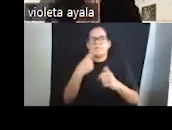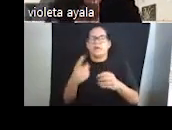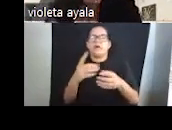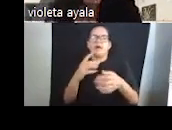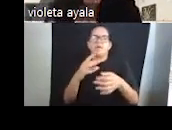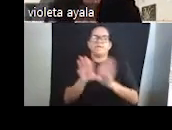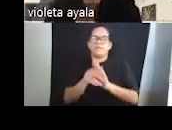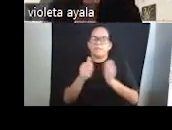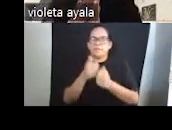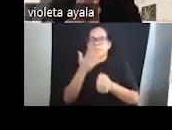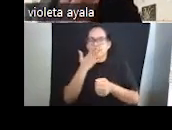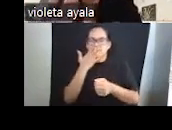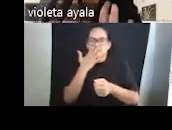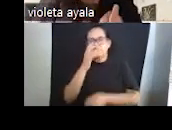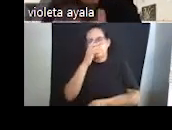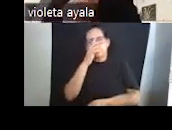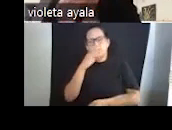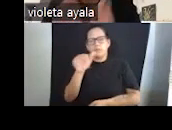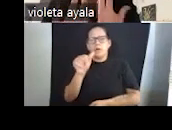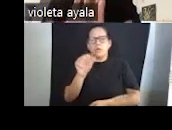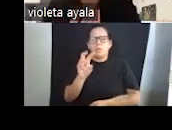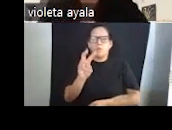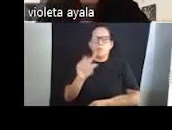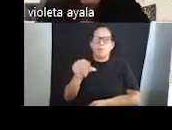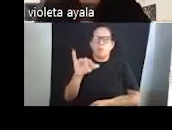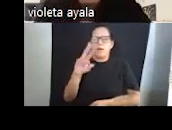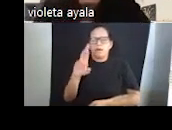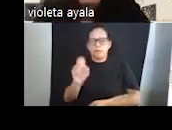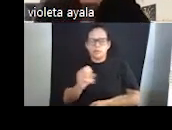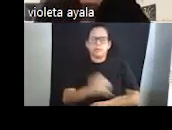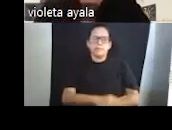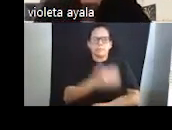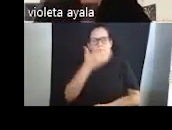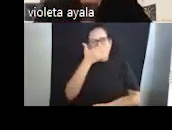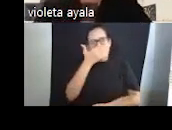colors, with the colors of the aguayos and the different feelings. So,